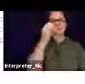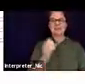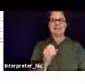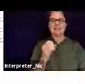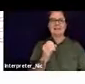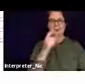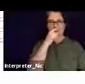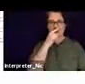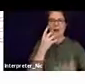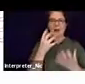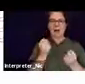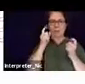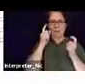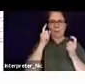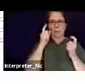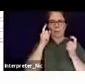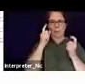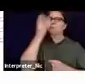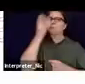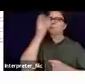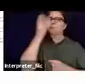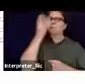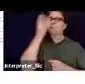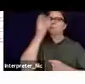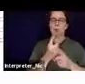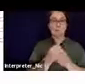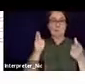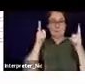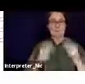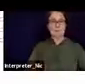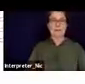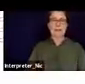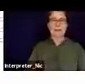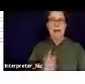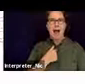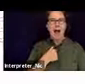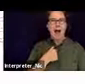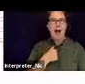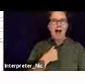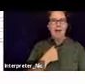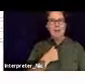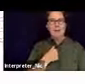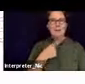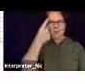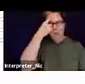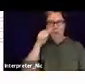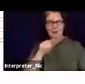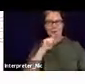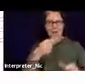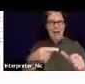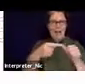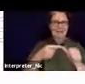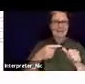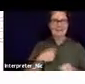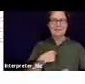Well, they're spot on, which I would expect. I did actually give it away earlier on. It shows that people are listening, which is great.